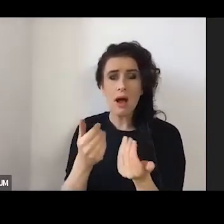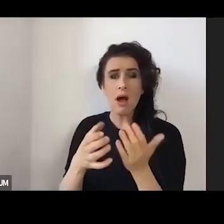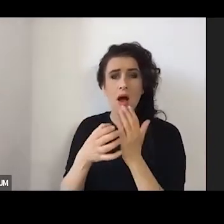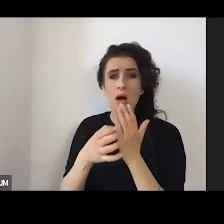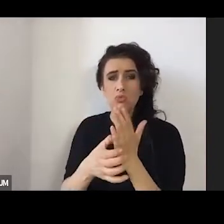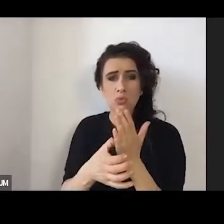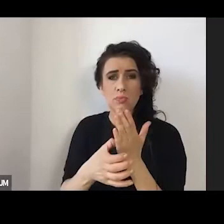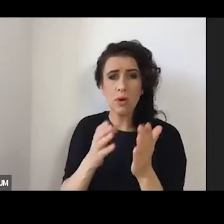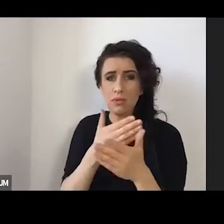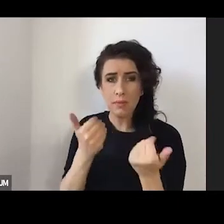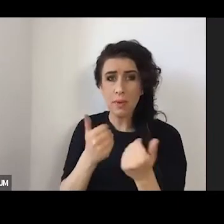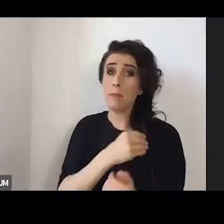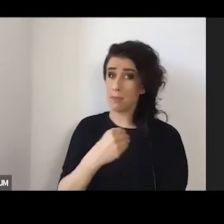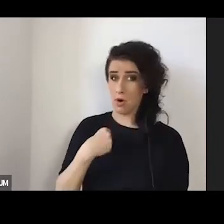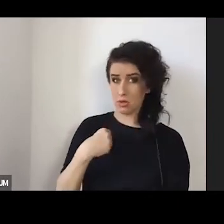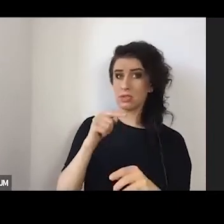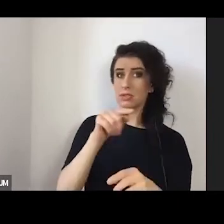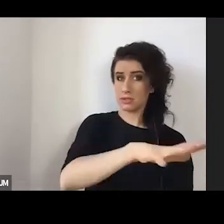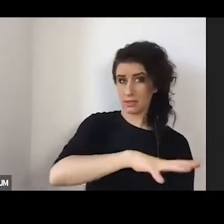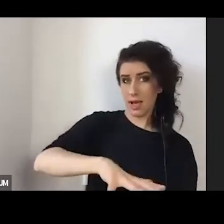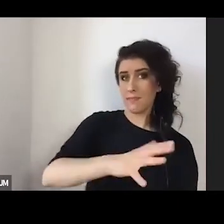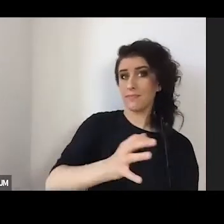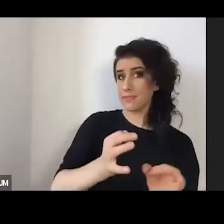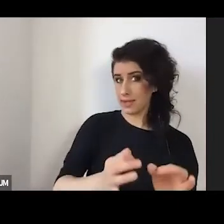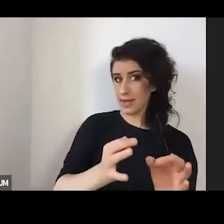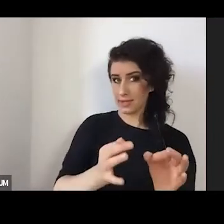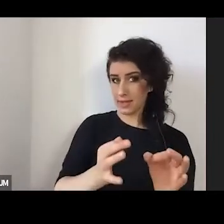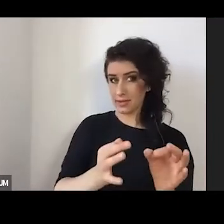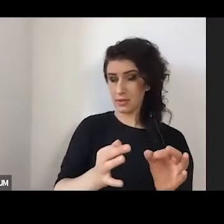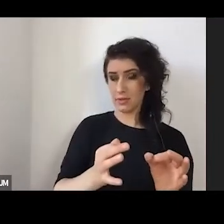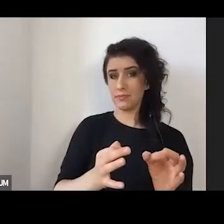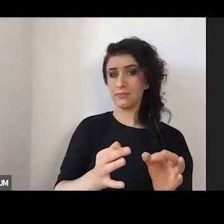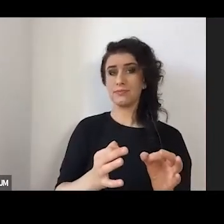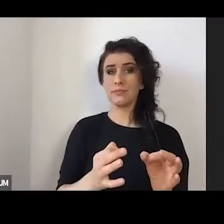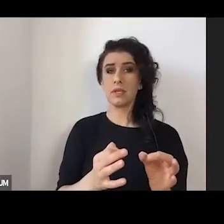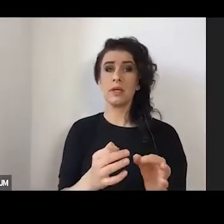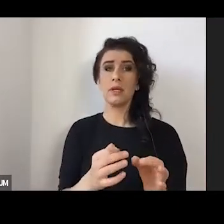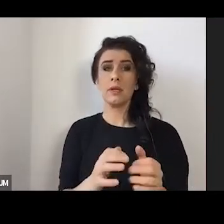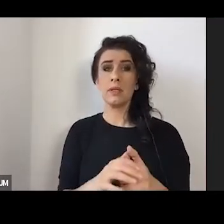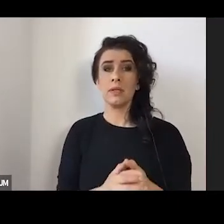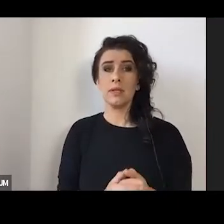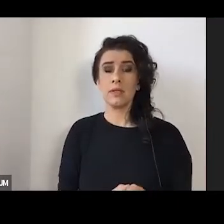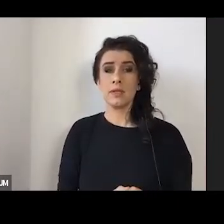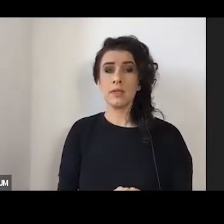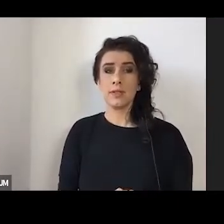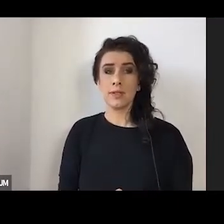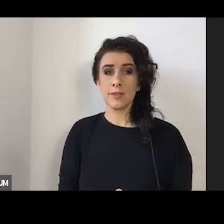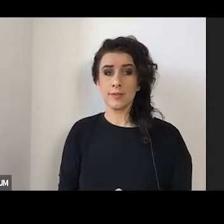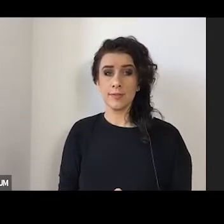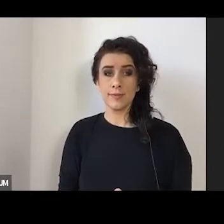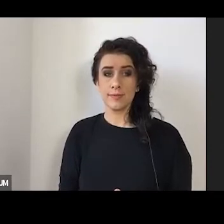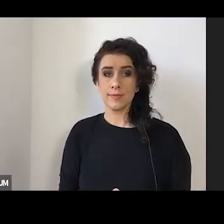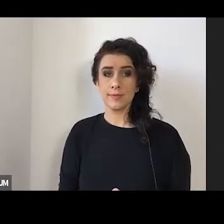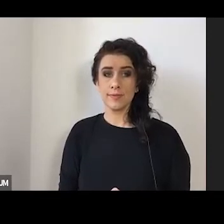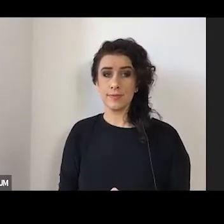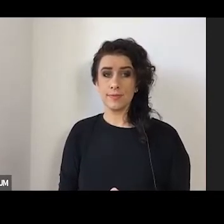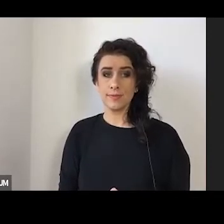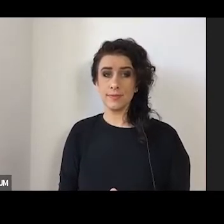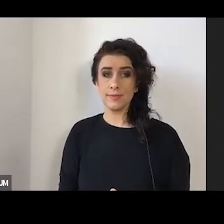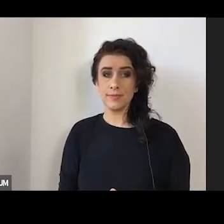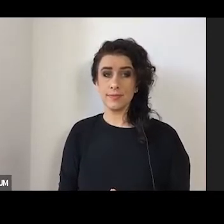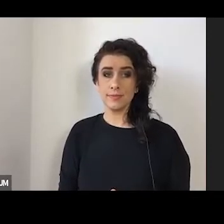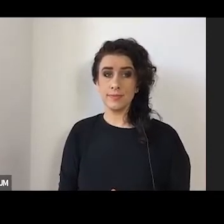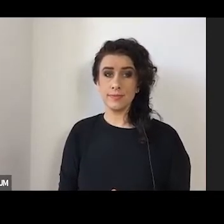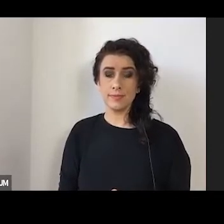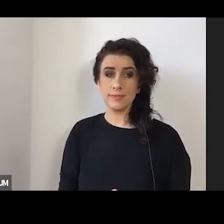the unlimited funds that can say something against what you think is